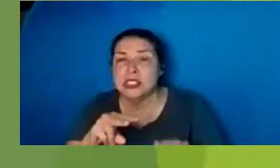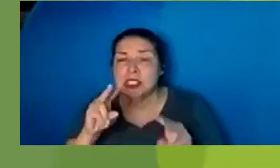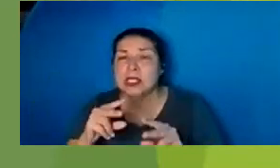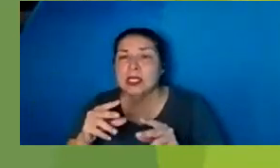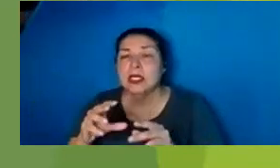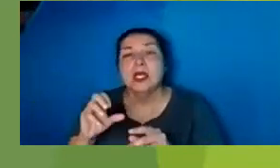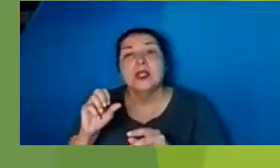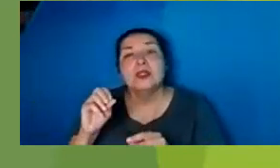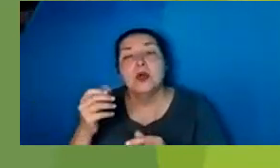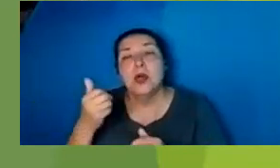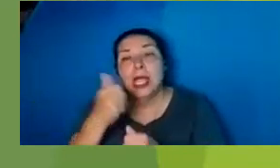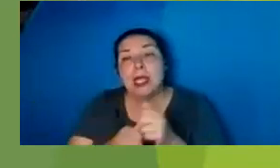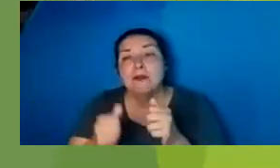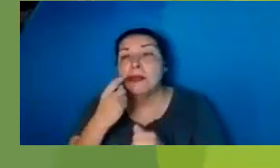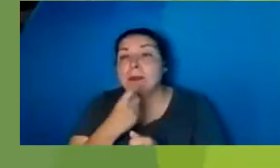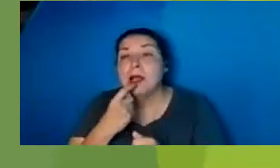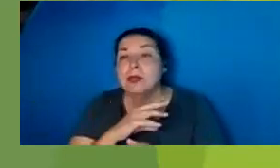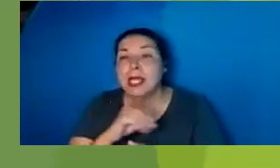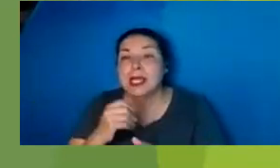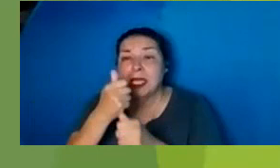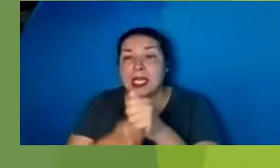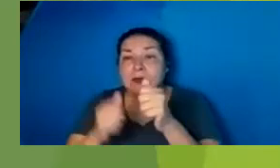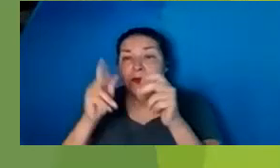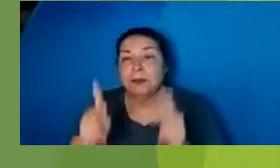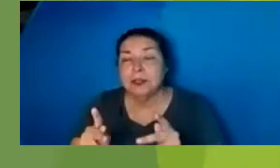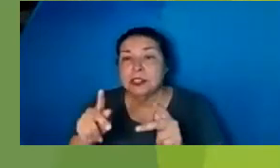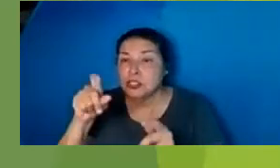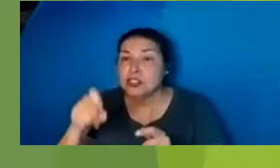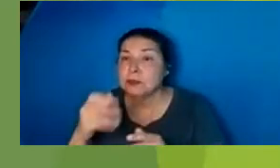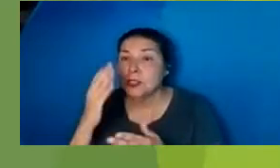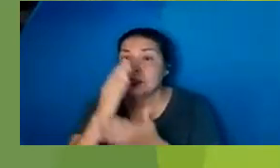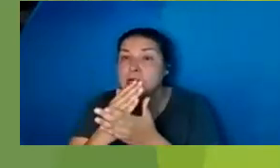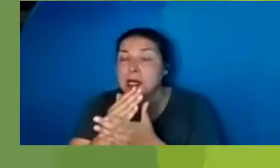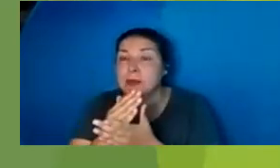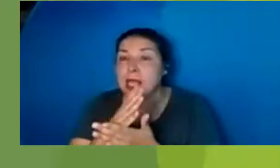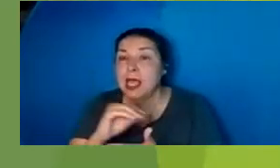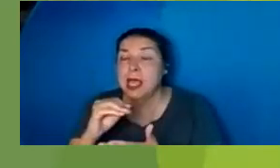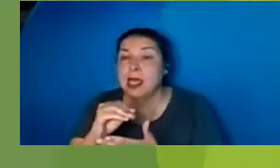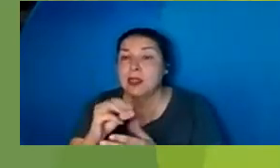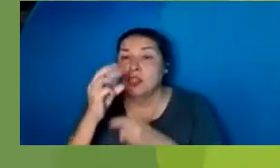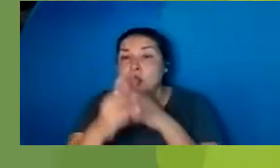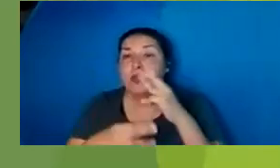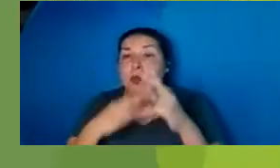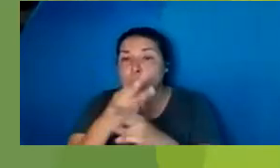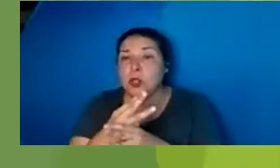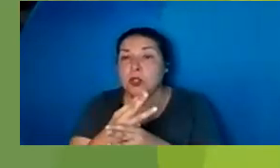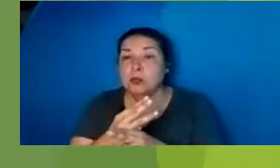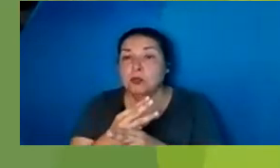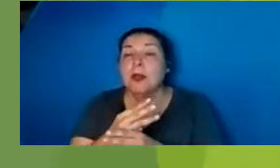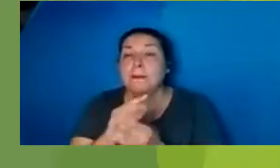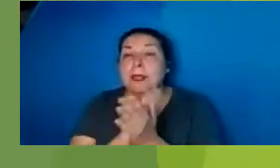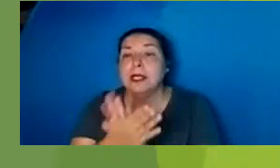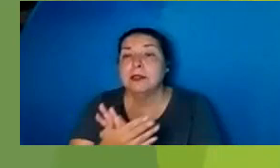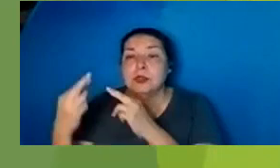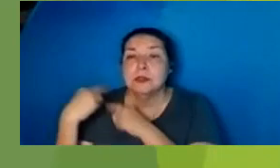everyone, may be stopped and the whole world may be held accountable to God. For